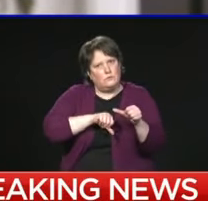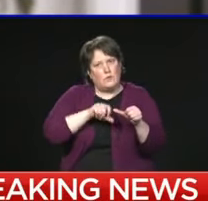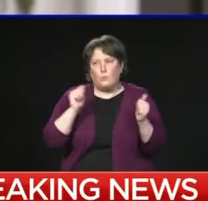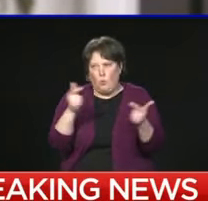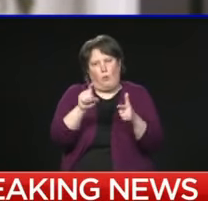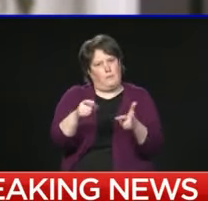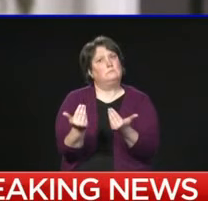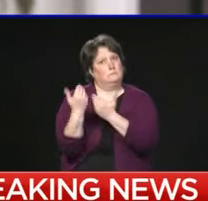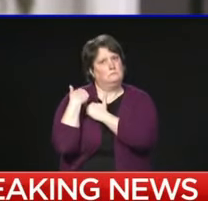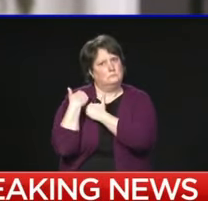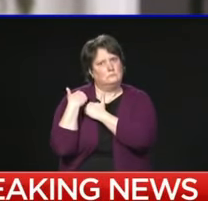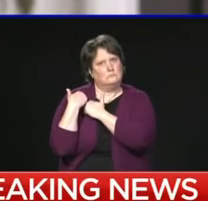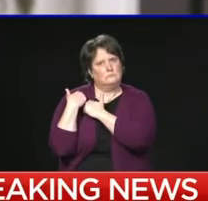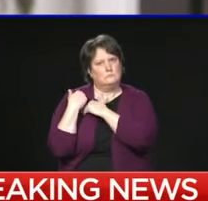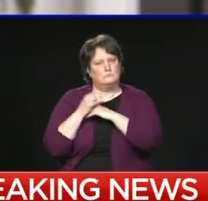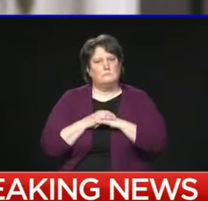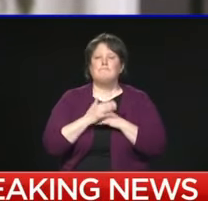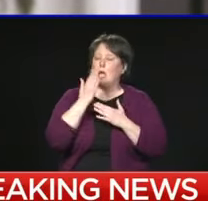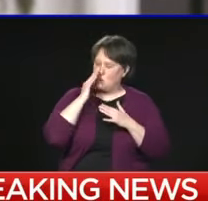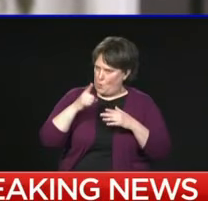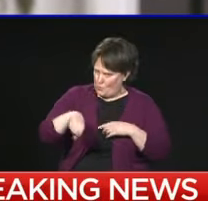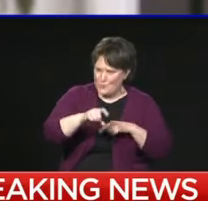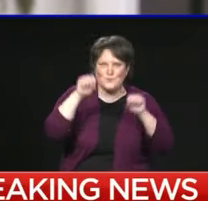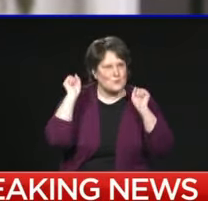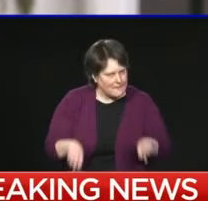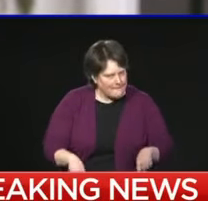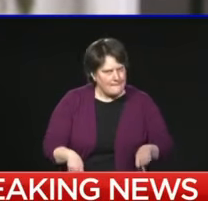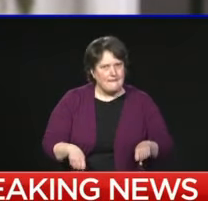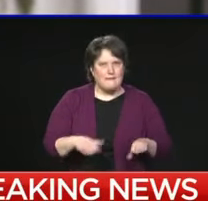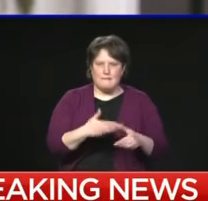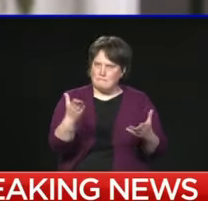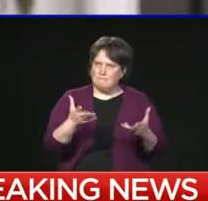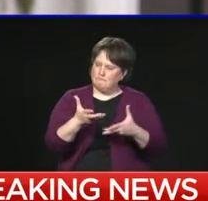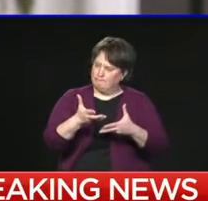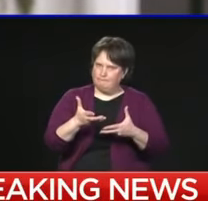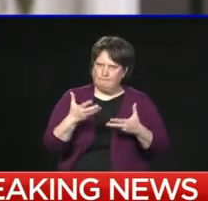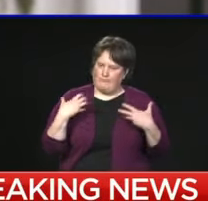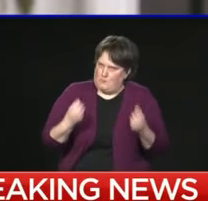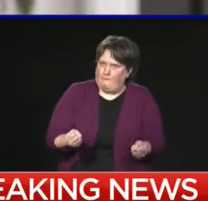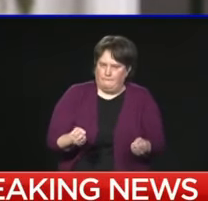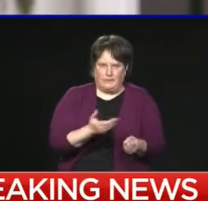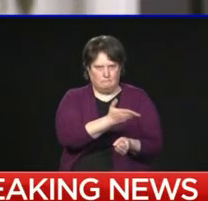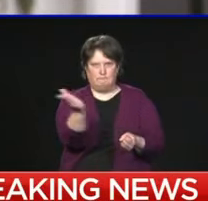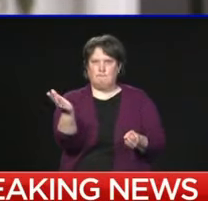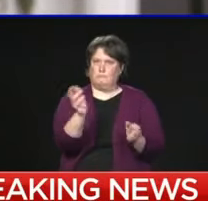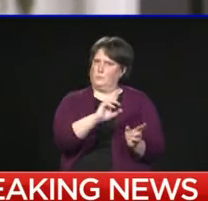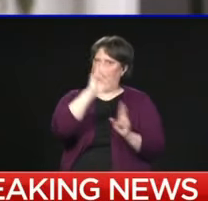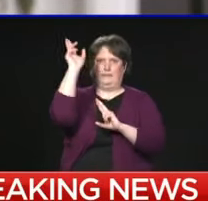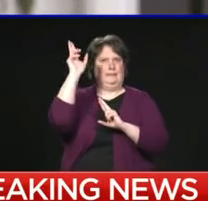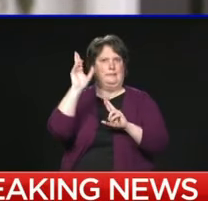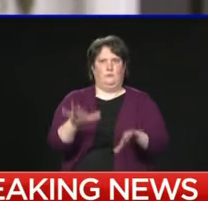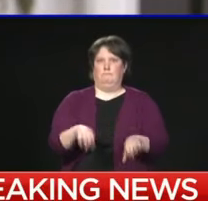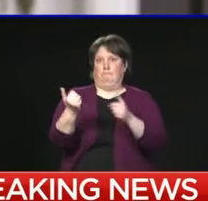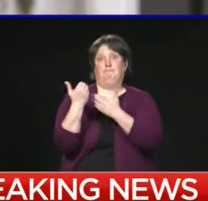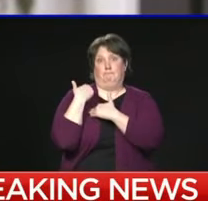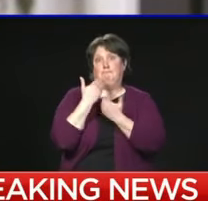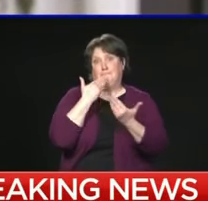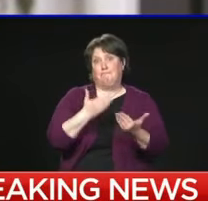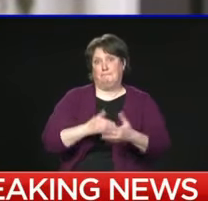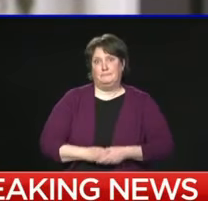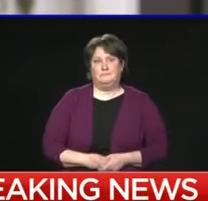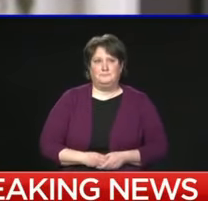should all do our part. And I know that Canadians are able to up to the challenge.